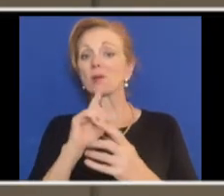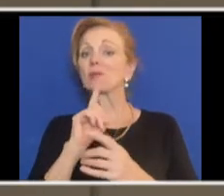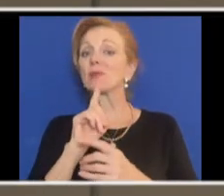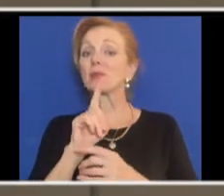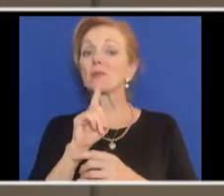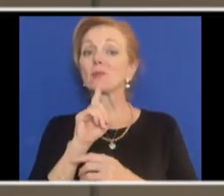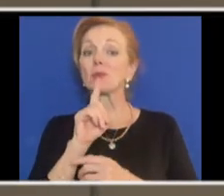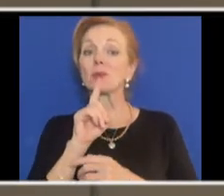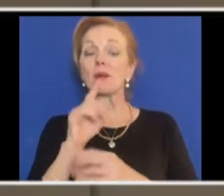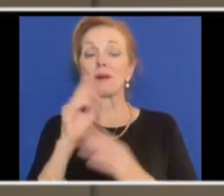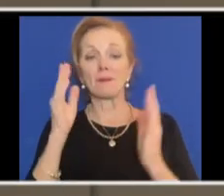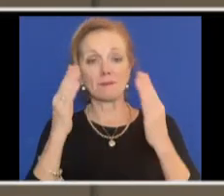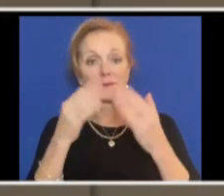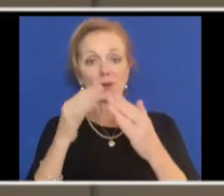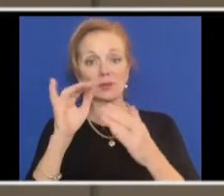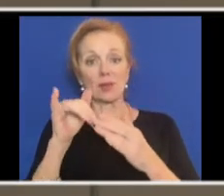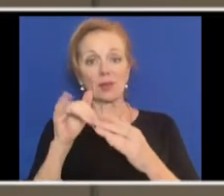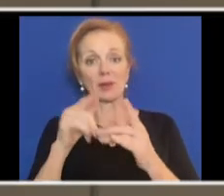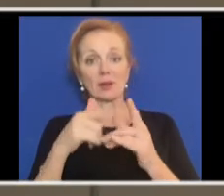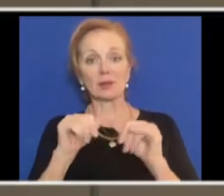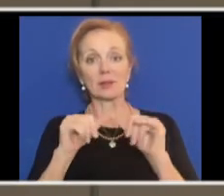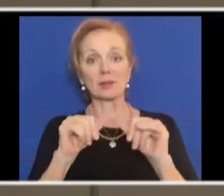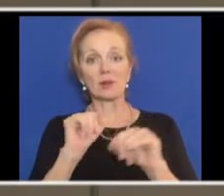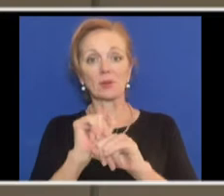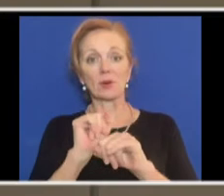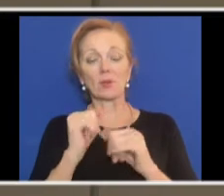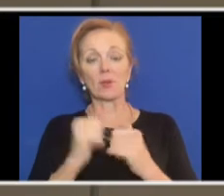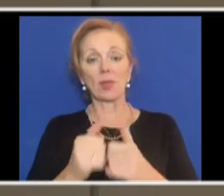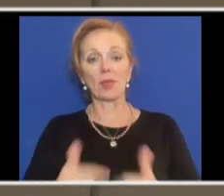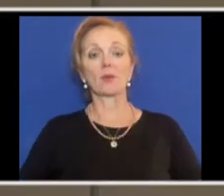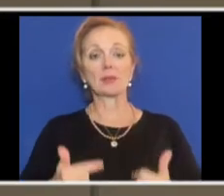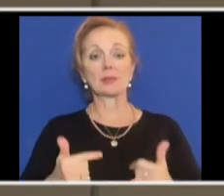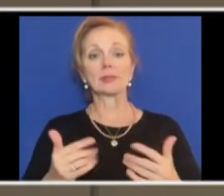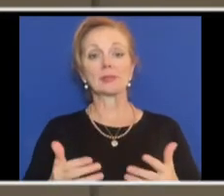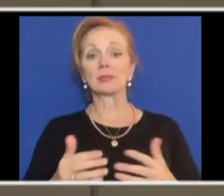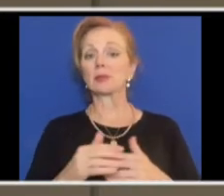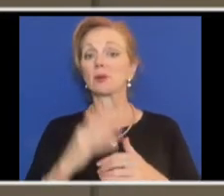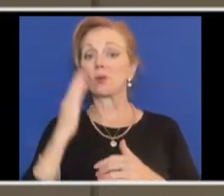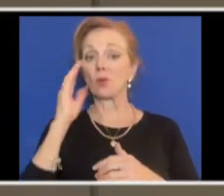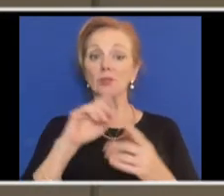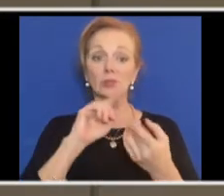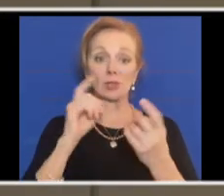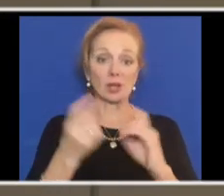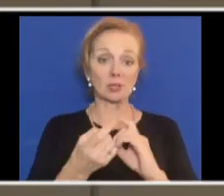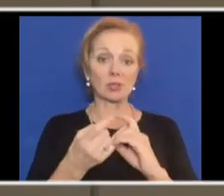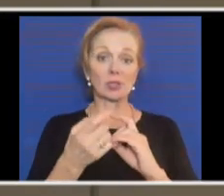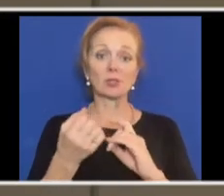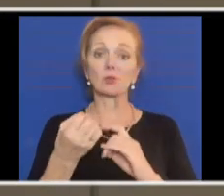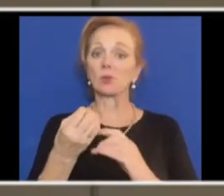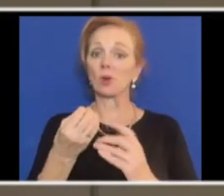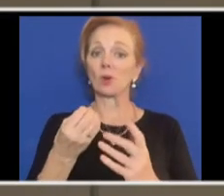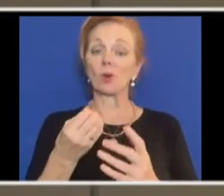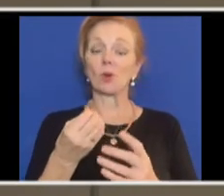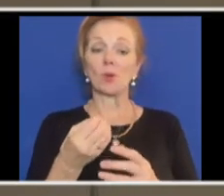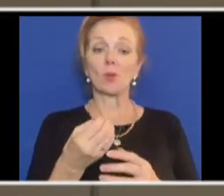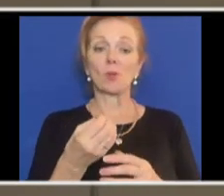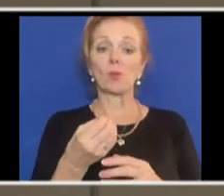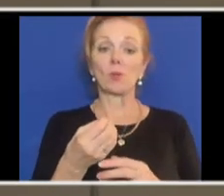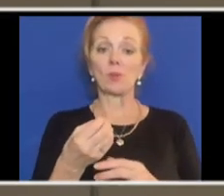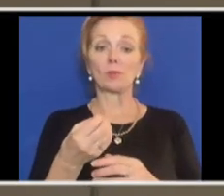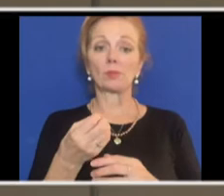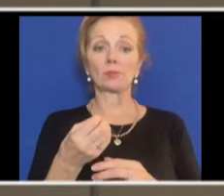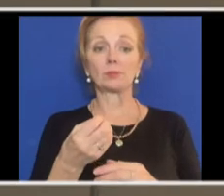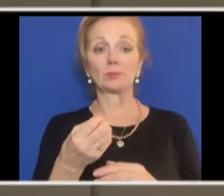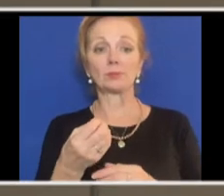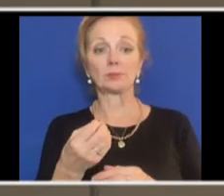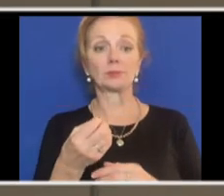focused on that and continue to work with the residents it's going to it's going to change so um you know